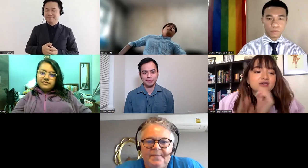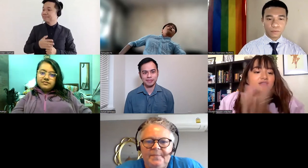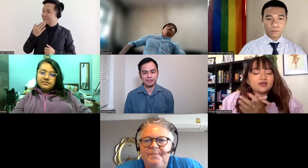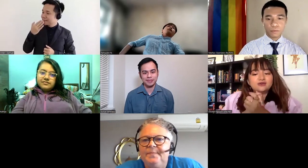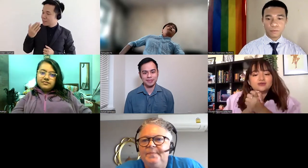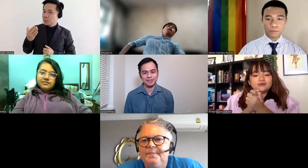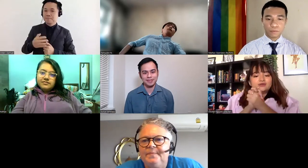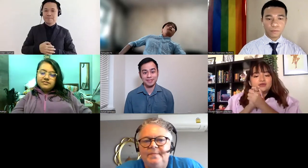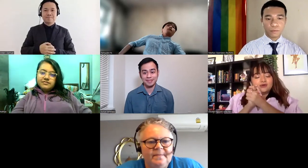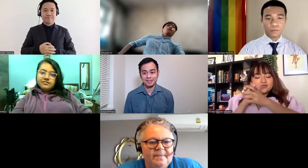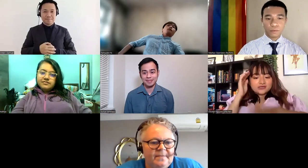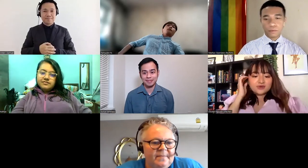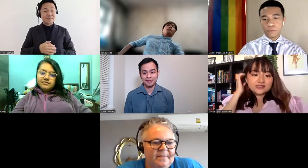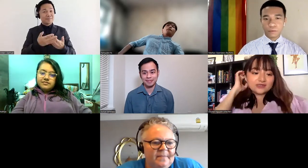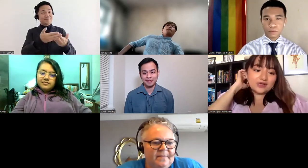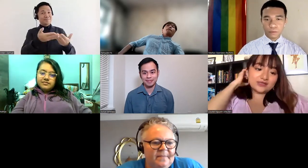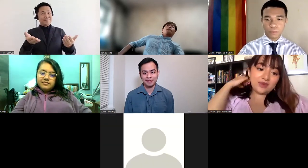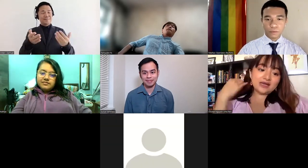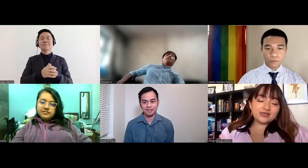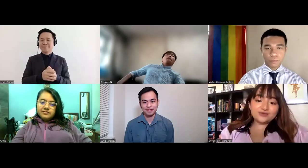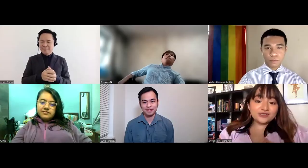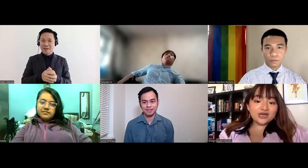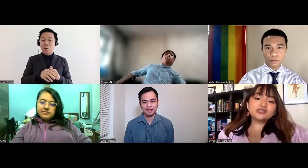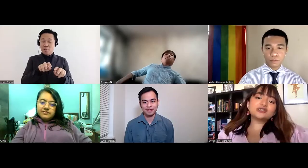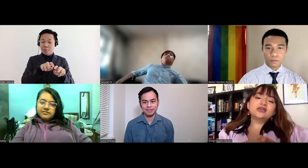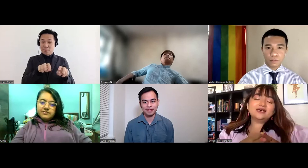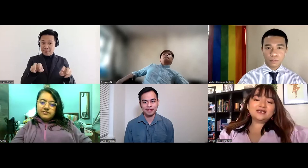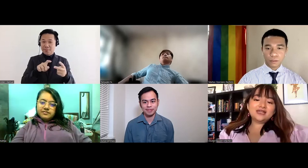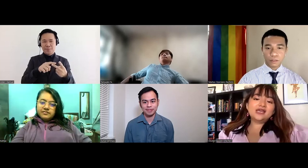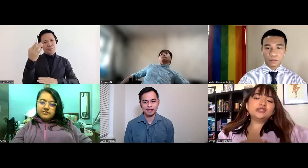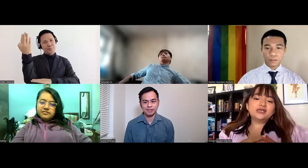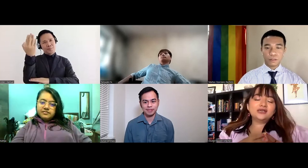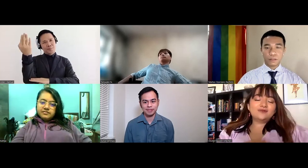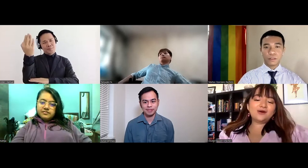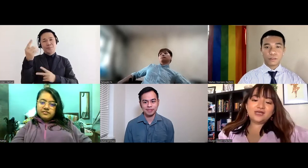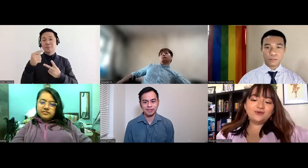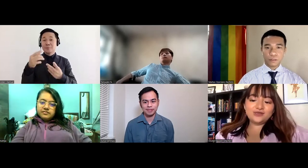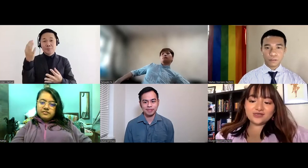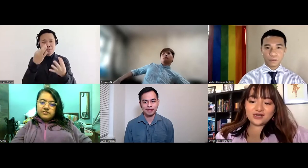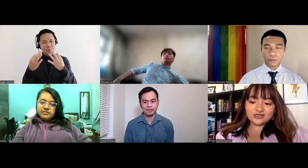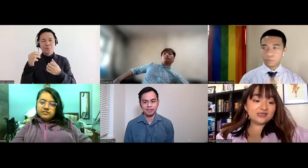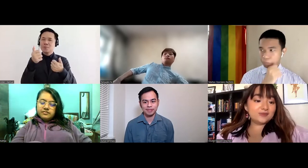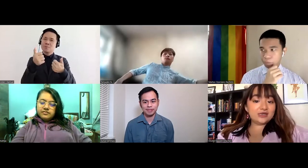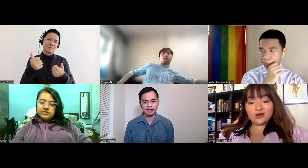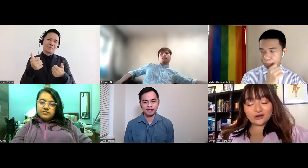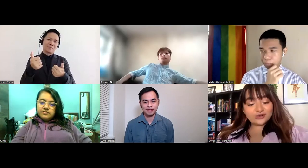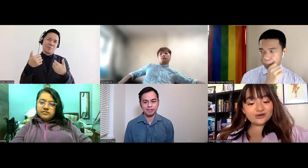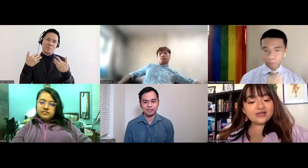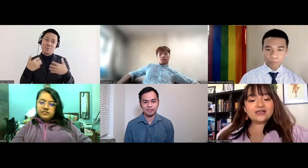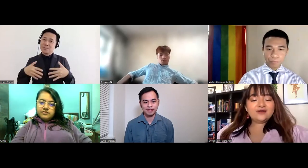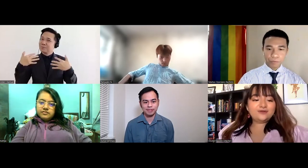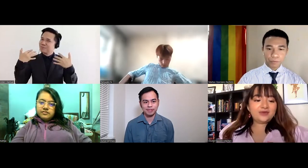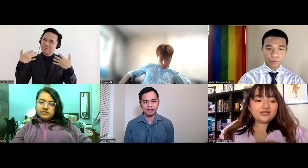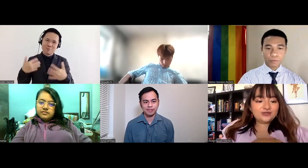and thank you to the participants as well as the panelists for such an engaging roundtable discussion. It's been an honor